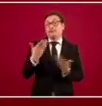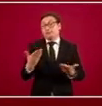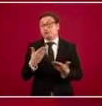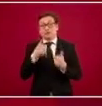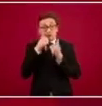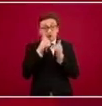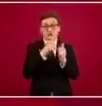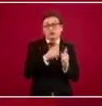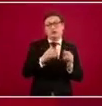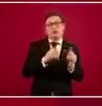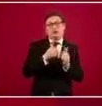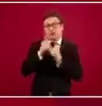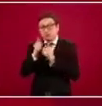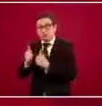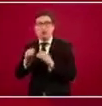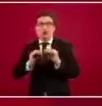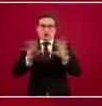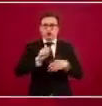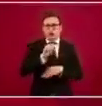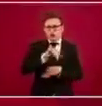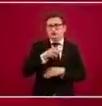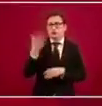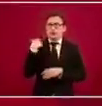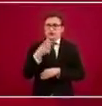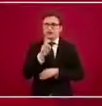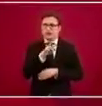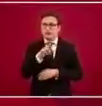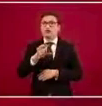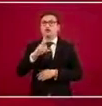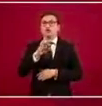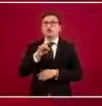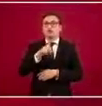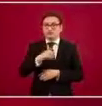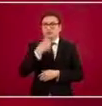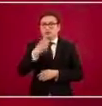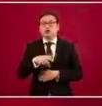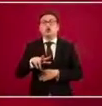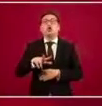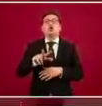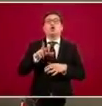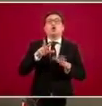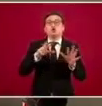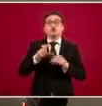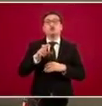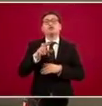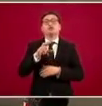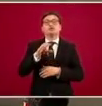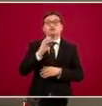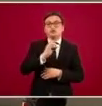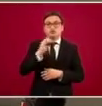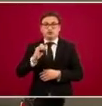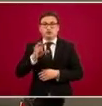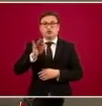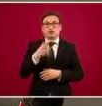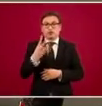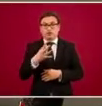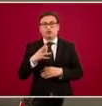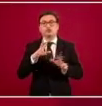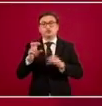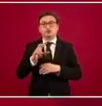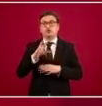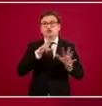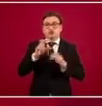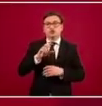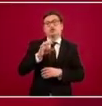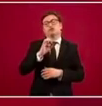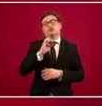attention. Of course, we will provide the medical treatment to whoever needs it. We just put